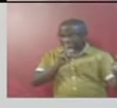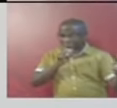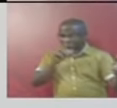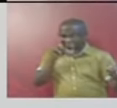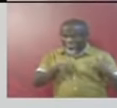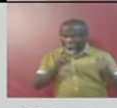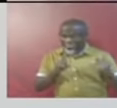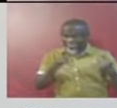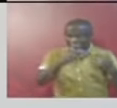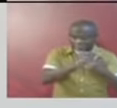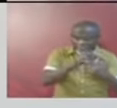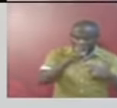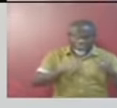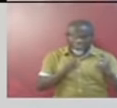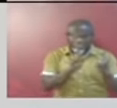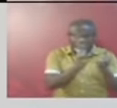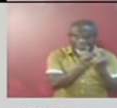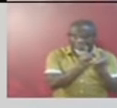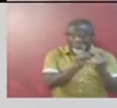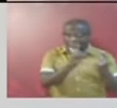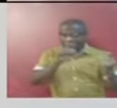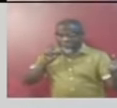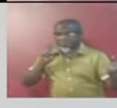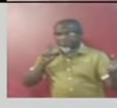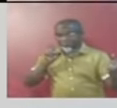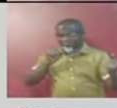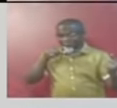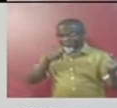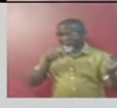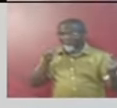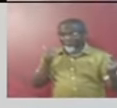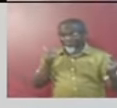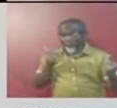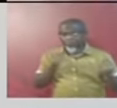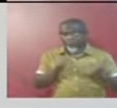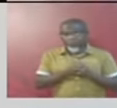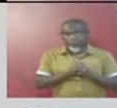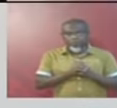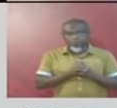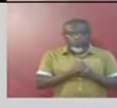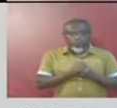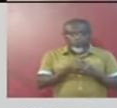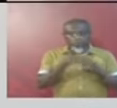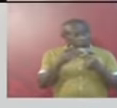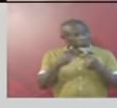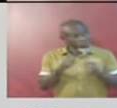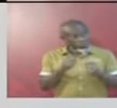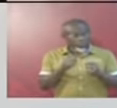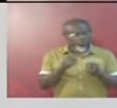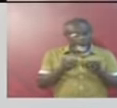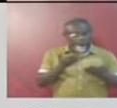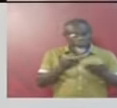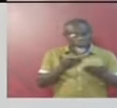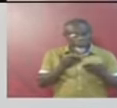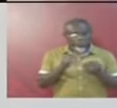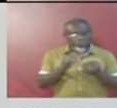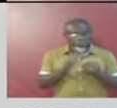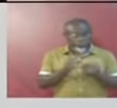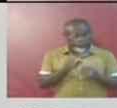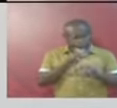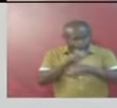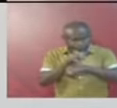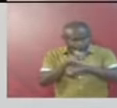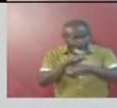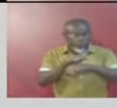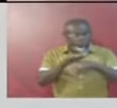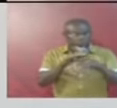other authorities have been telling us to expect. We try to counteract that by continuing to provide advice